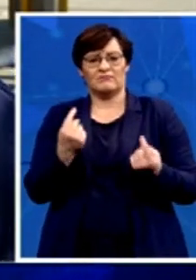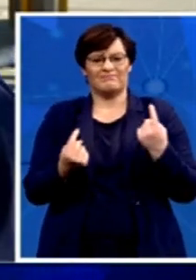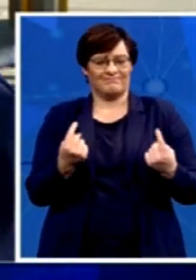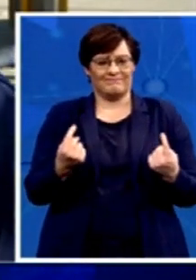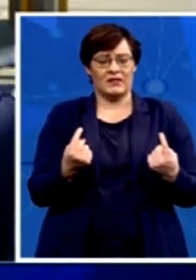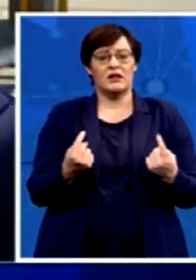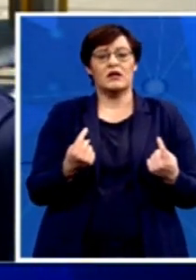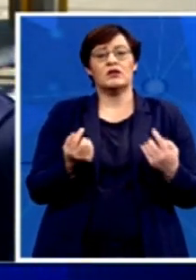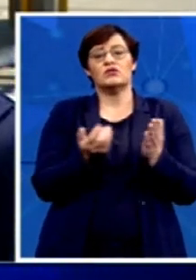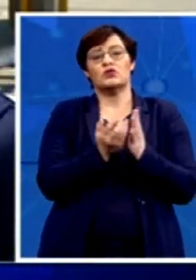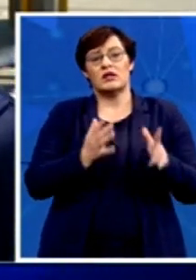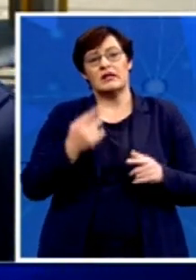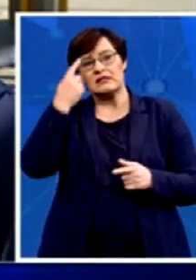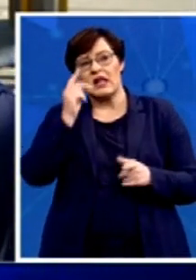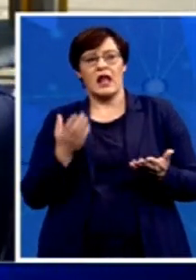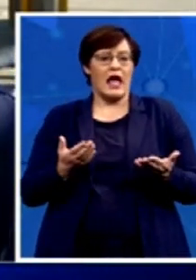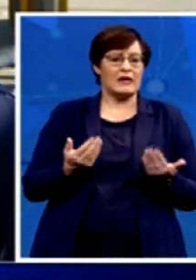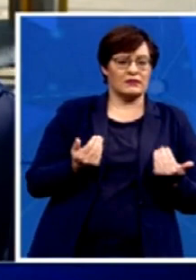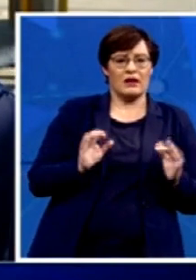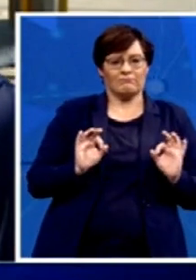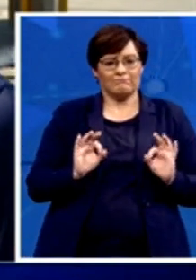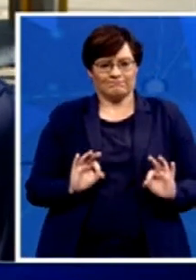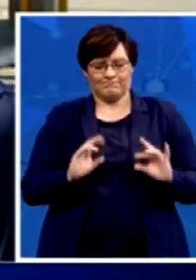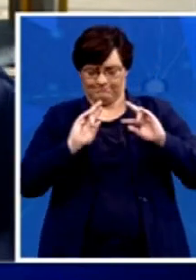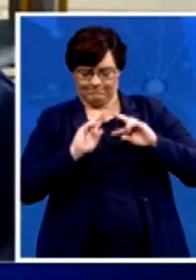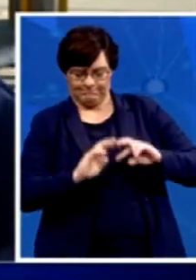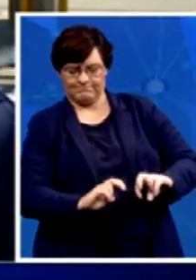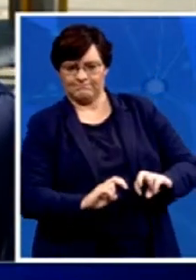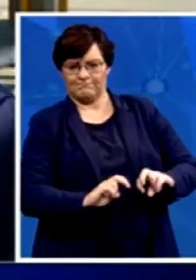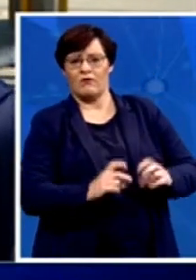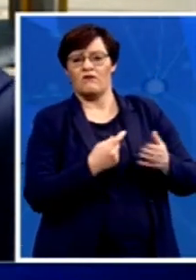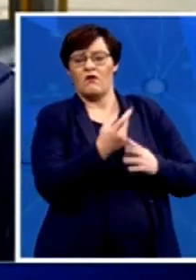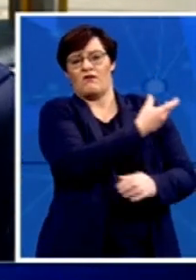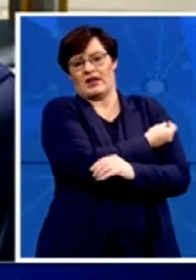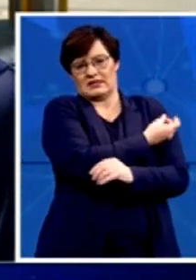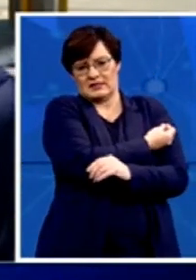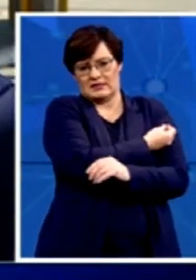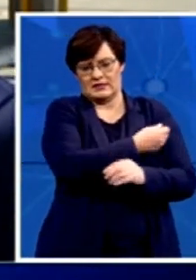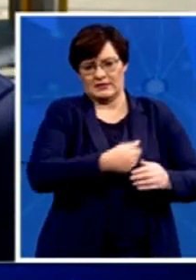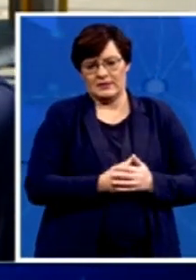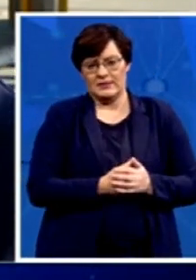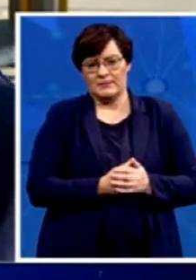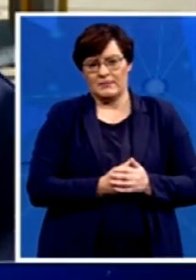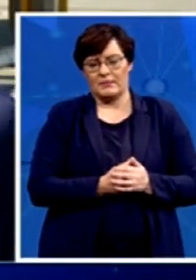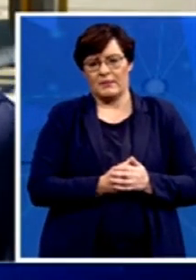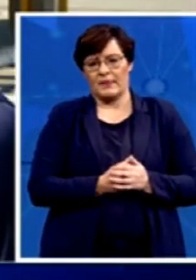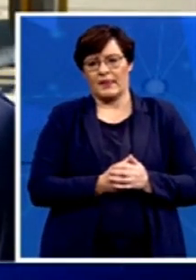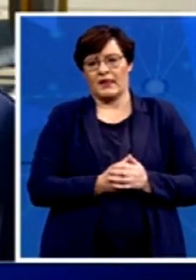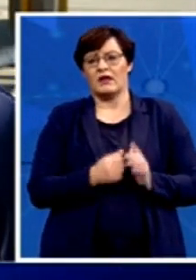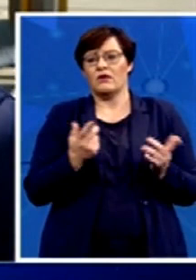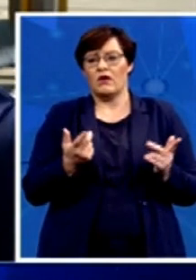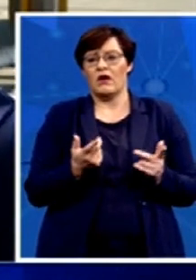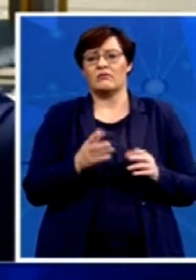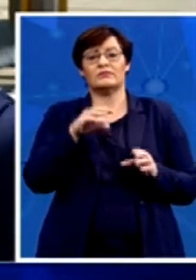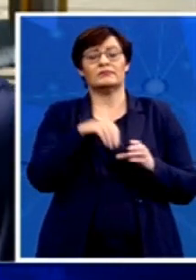anticipating the proper study and investigation of the vaccine. Of the vaccine. But of course, we do, as part of the students that interact, even on our campuses